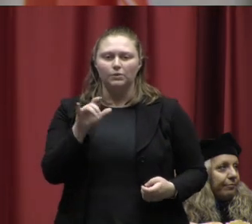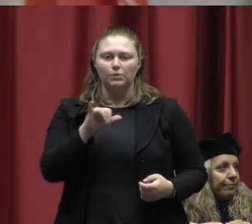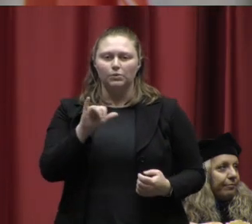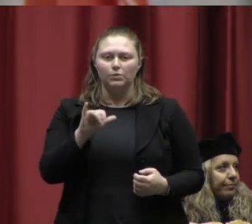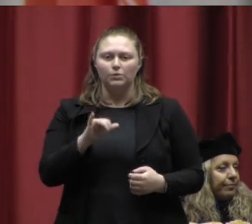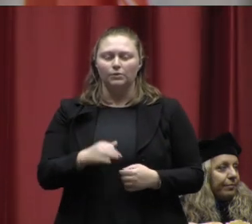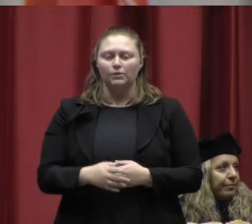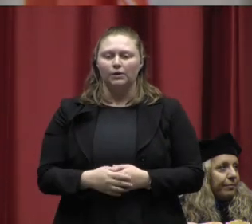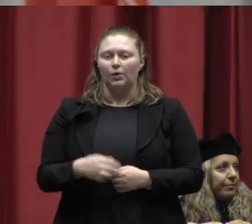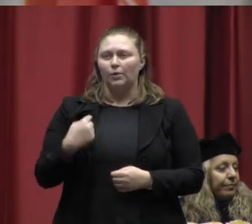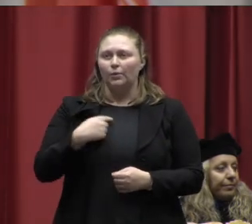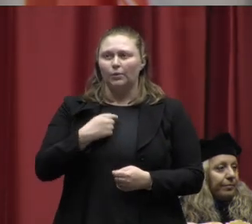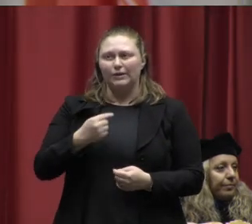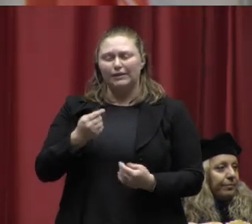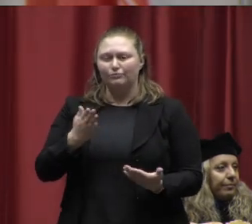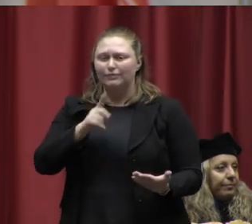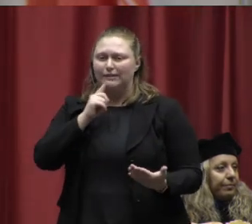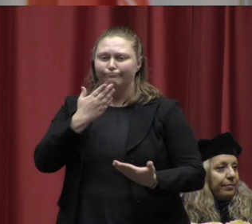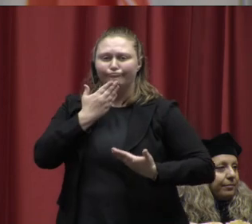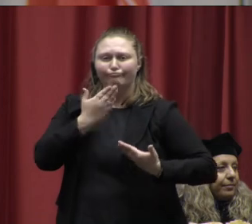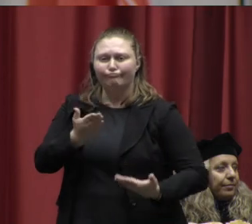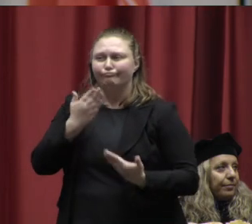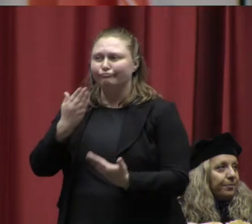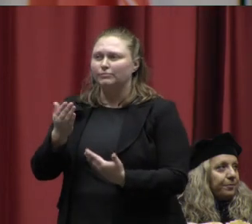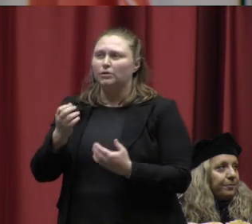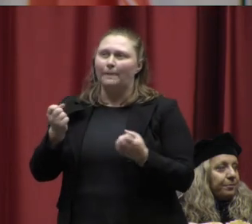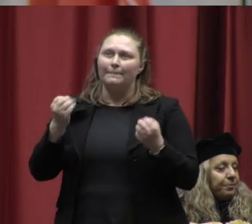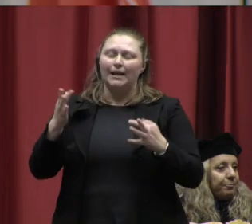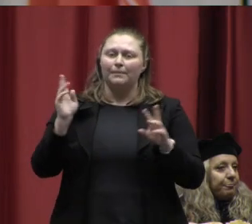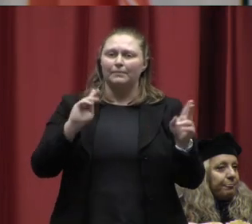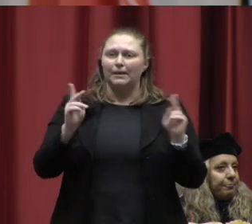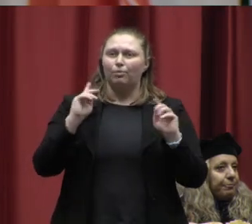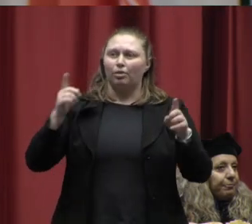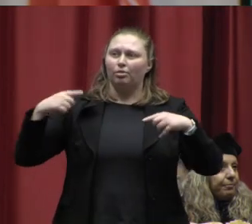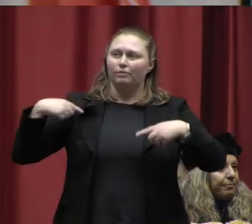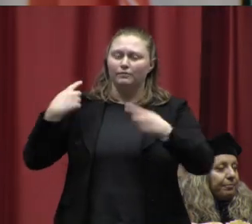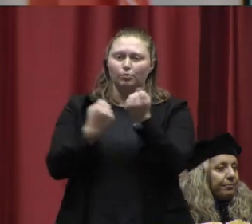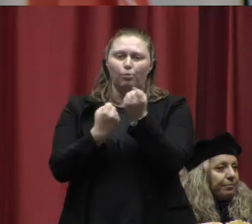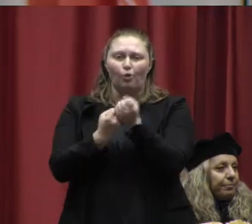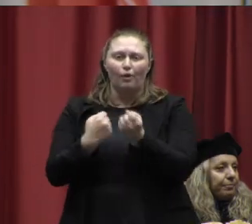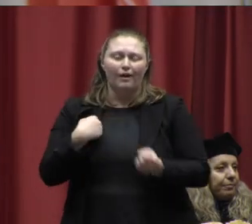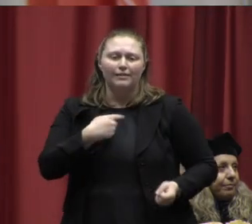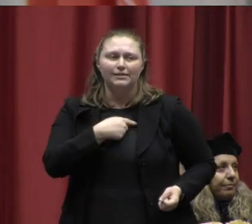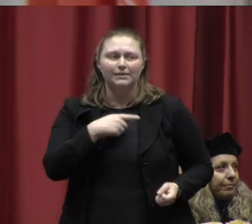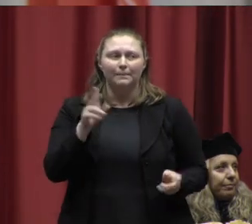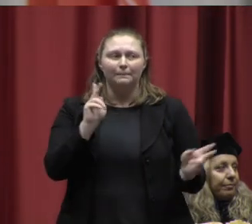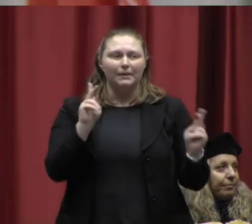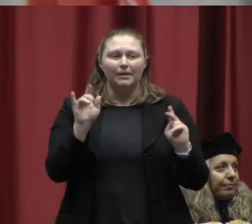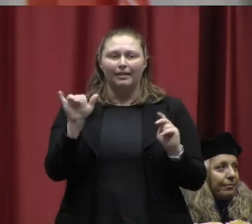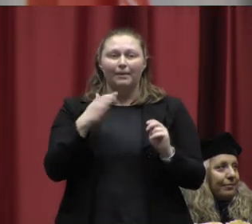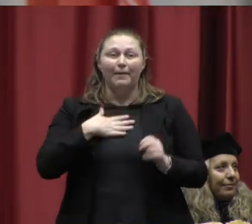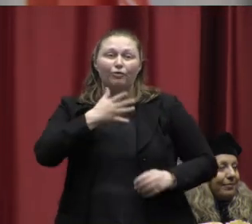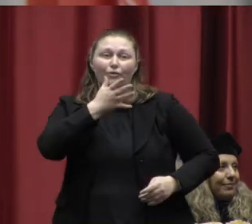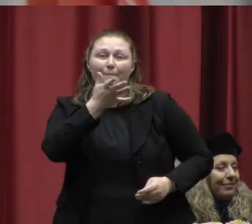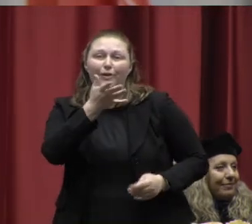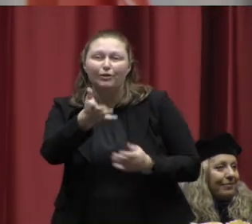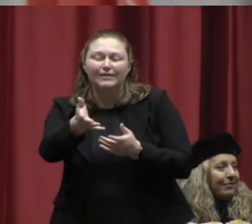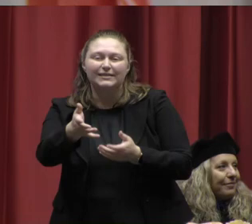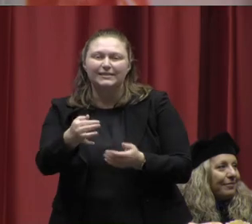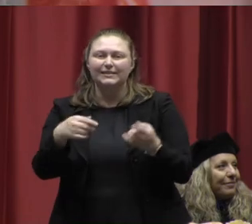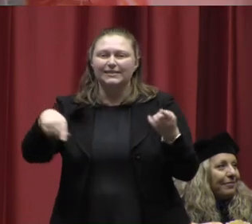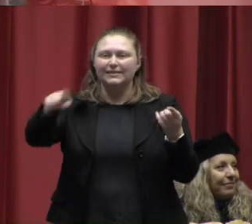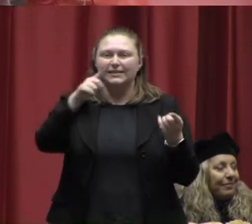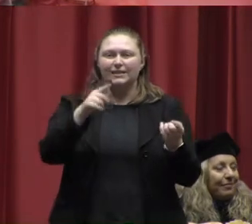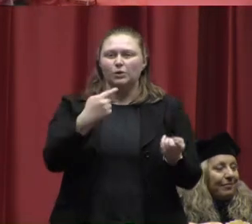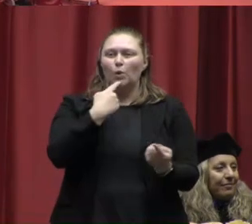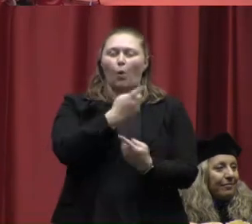of gratitude to the countless individuals who have helped us along the way. People like my grandparents, who were told